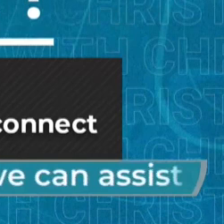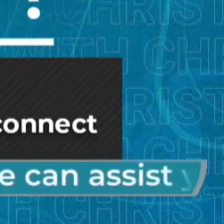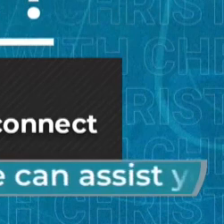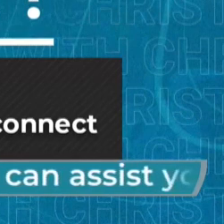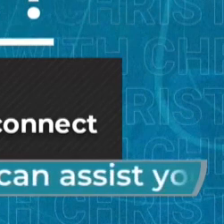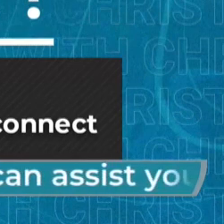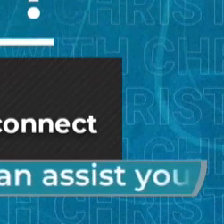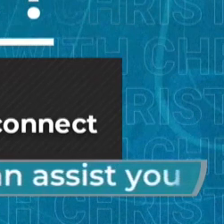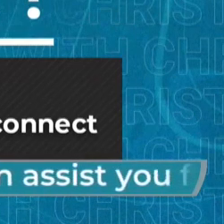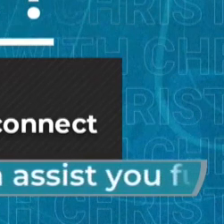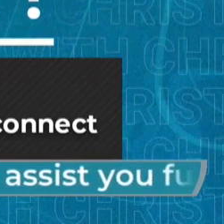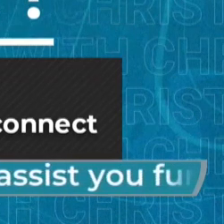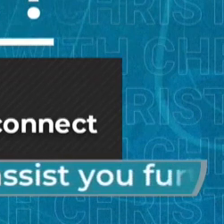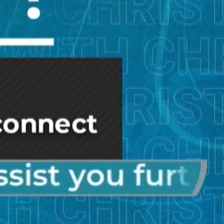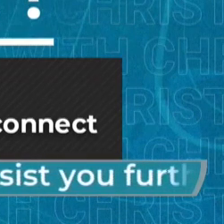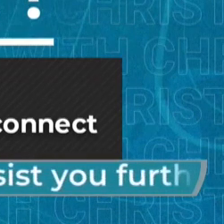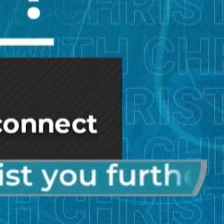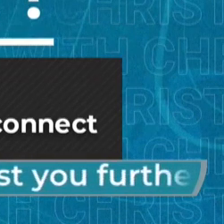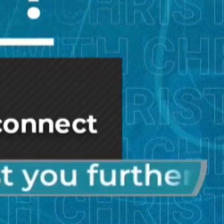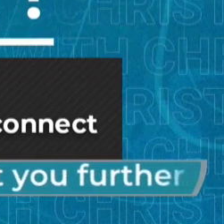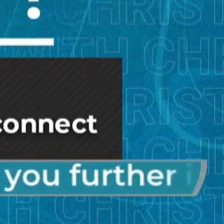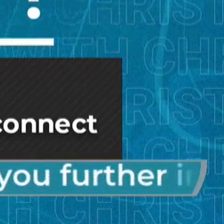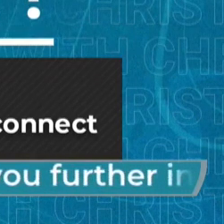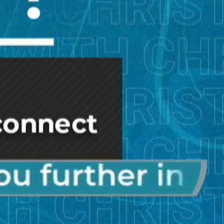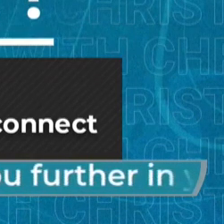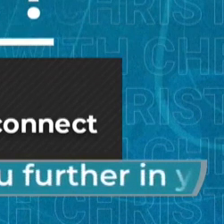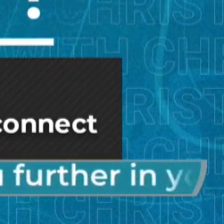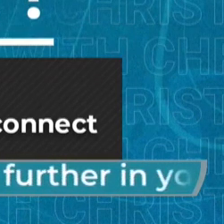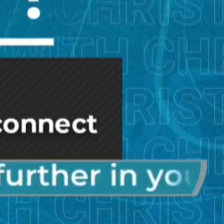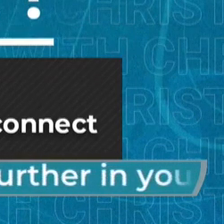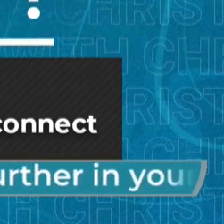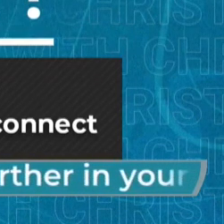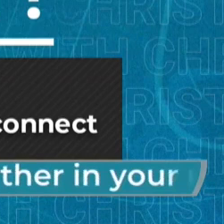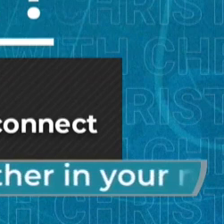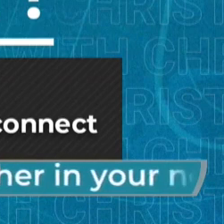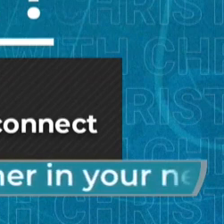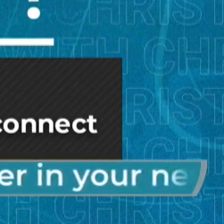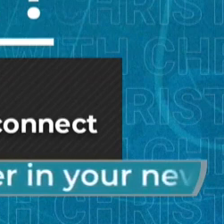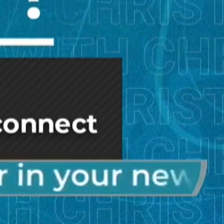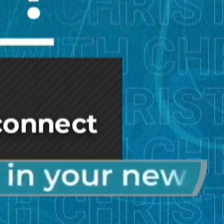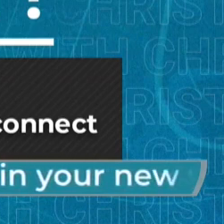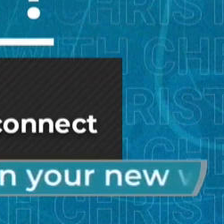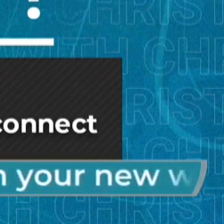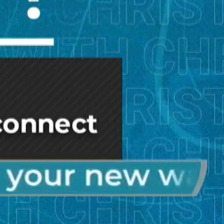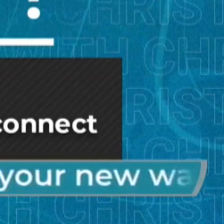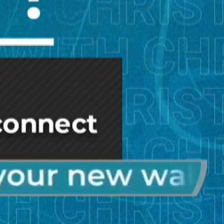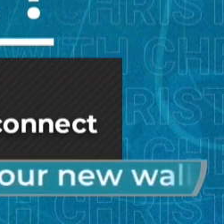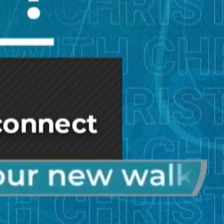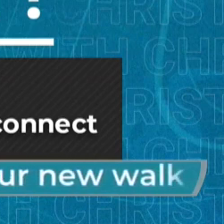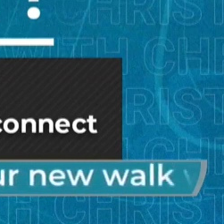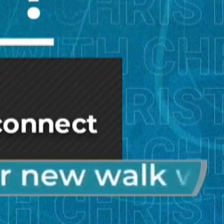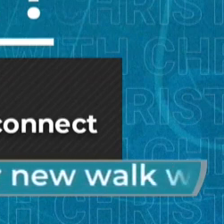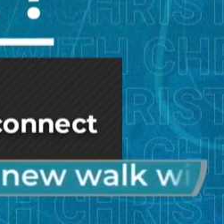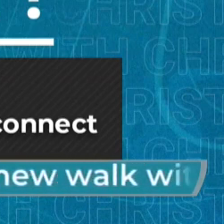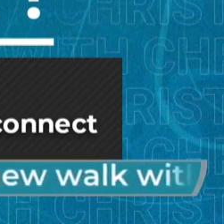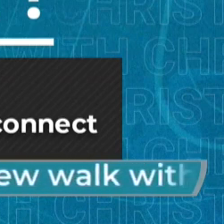gckhq.org/connect below your player. Please click on it and fill the form so